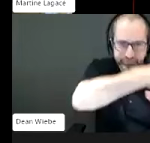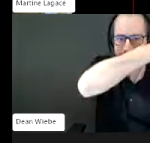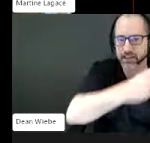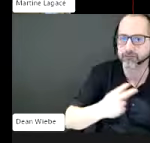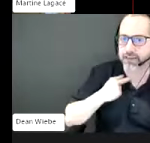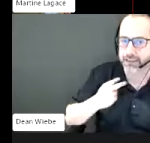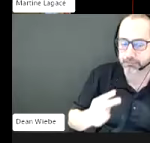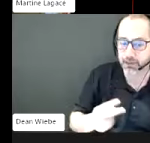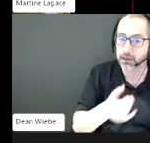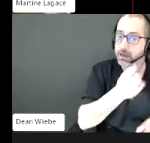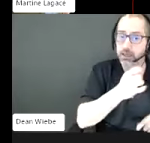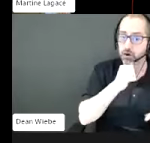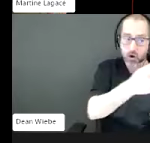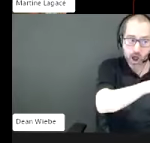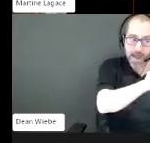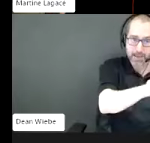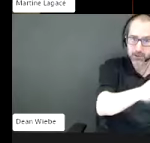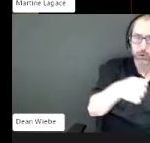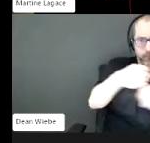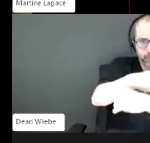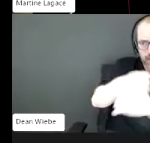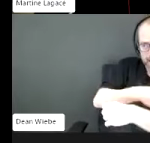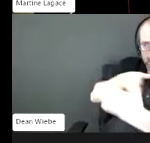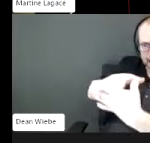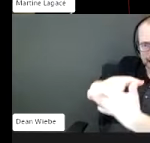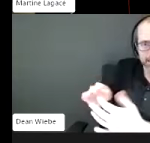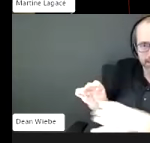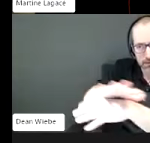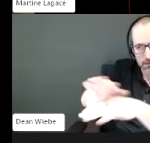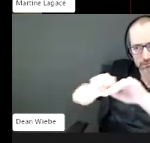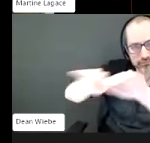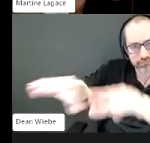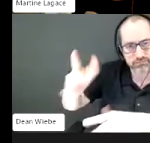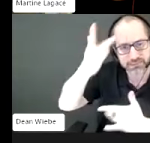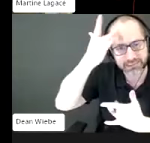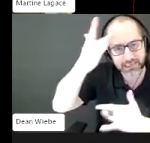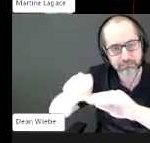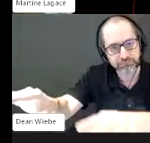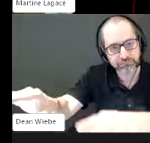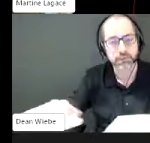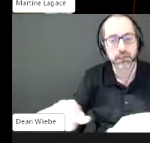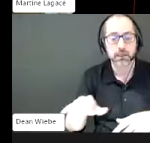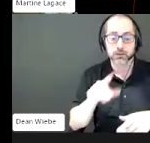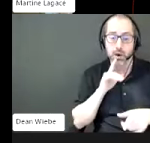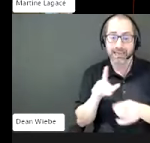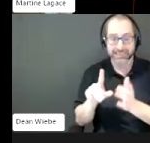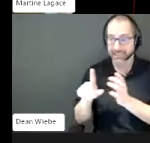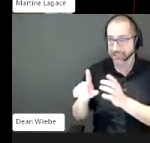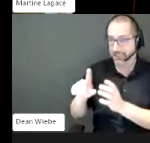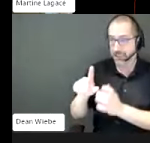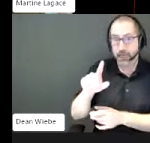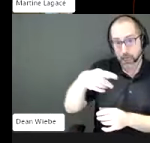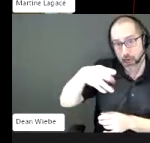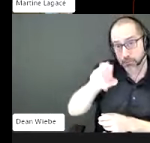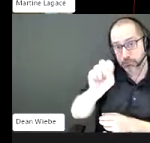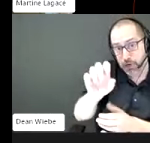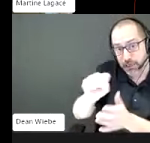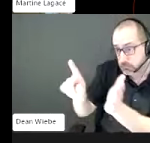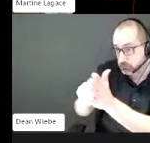So what that, and I've also included an excerpt of a press briefing, but why is this like